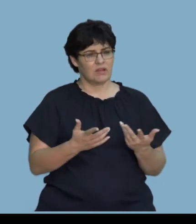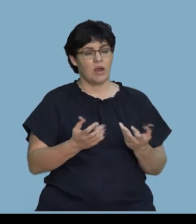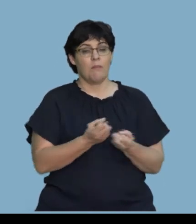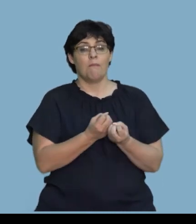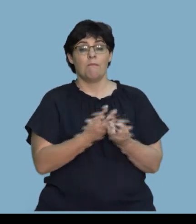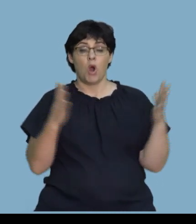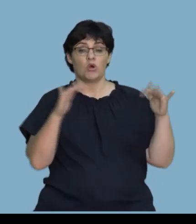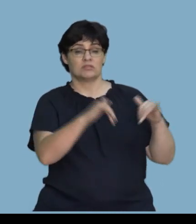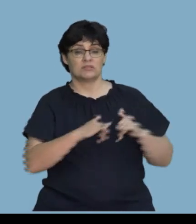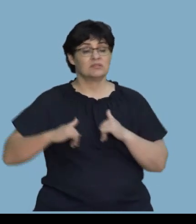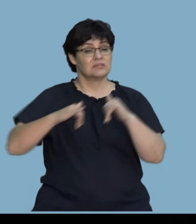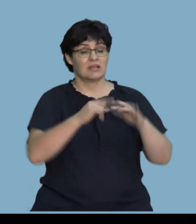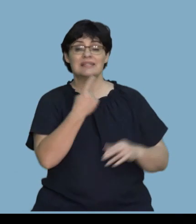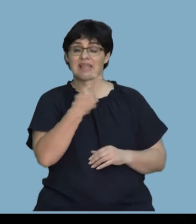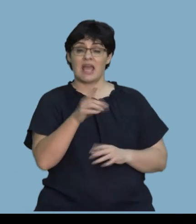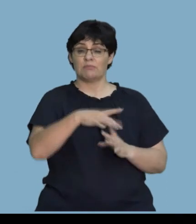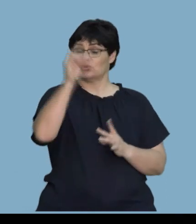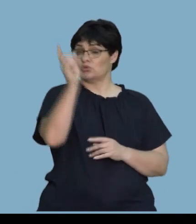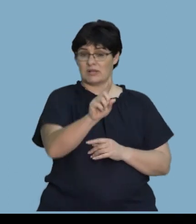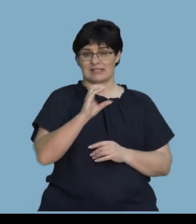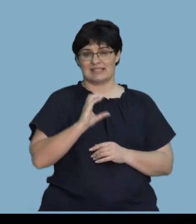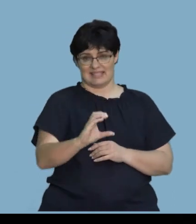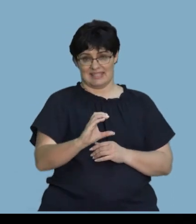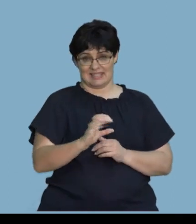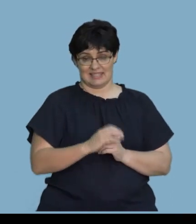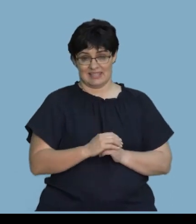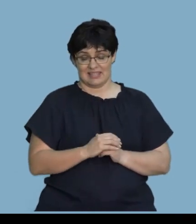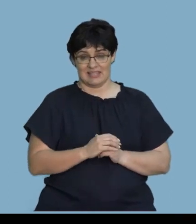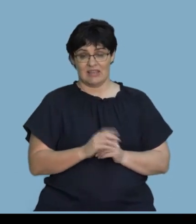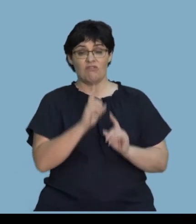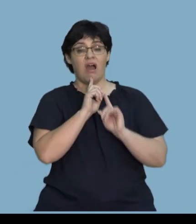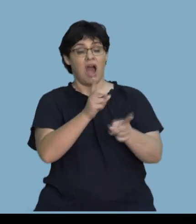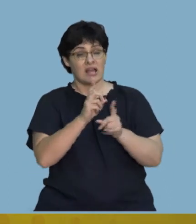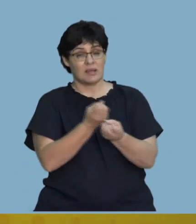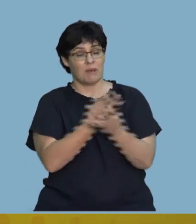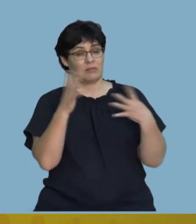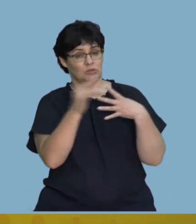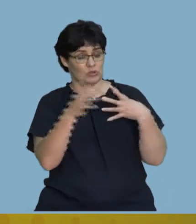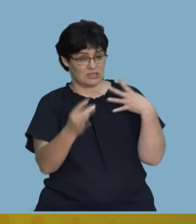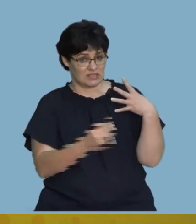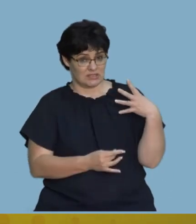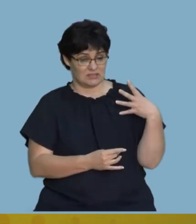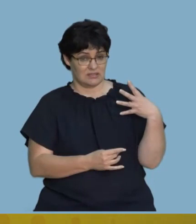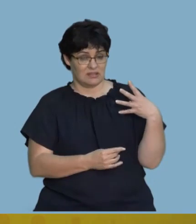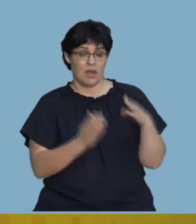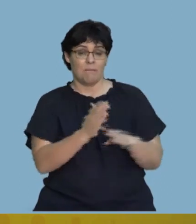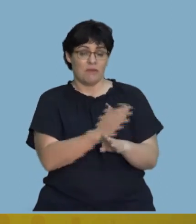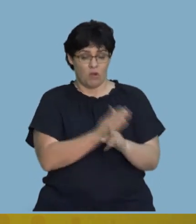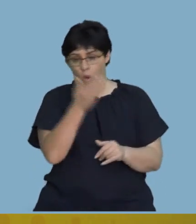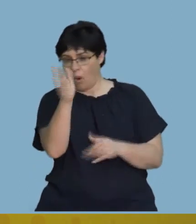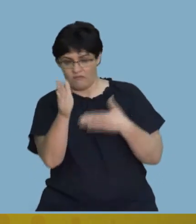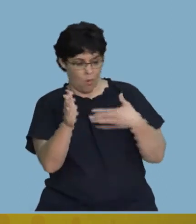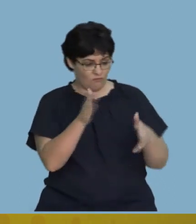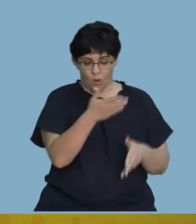the most common one that was is C. Now, when you answer multiple choice, before you can eliminate